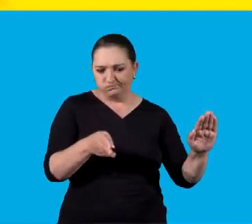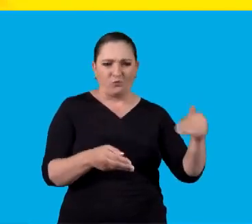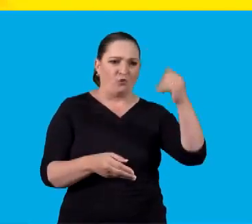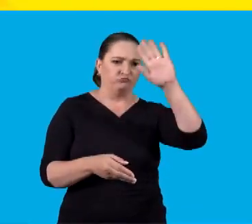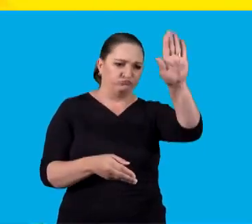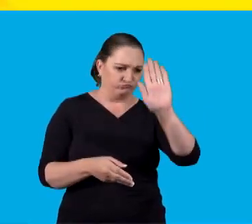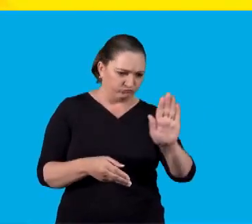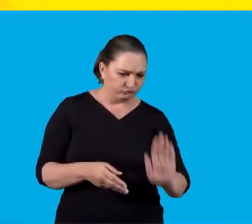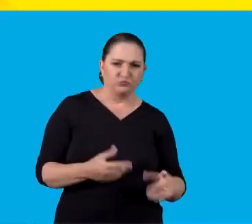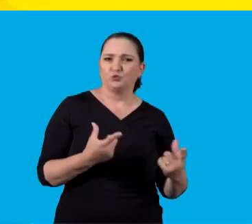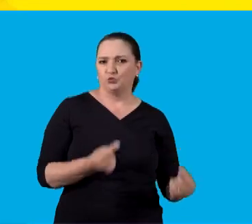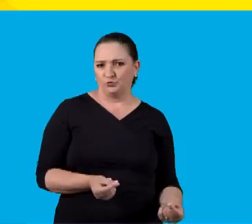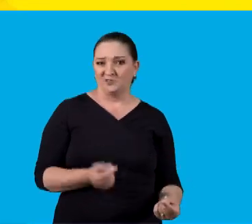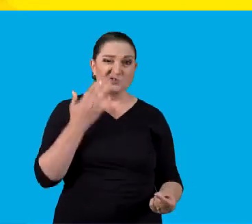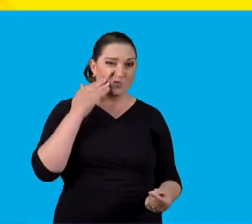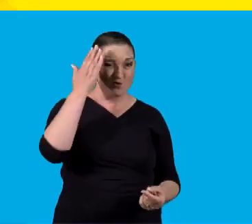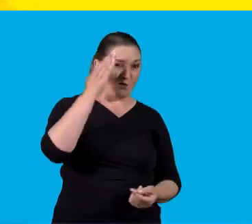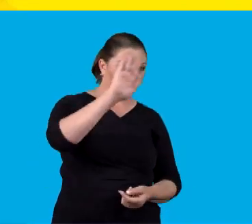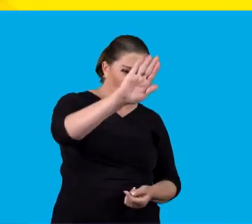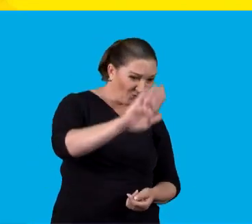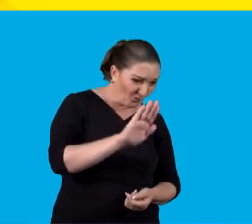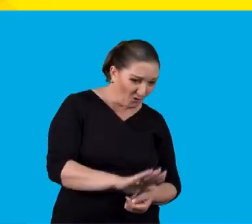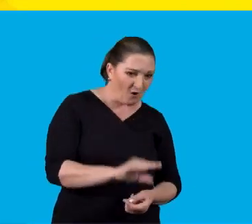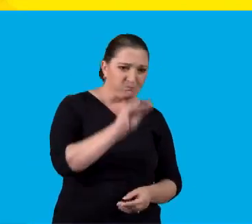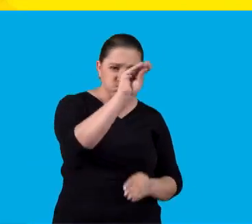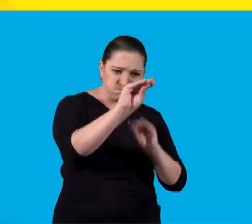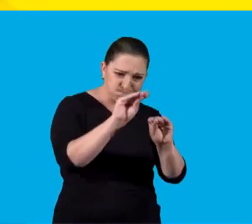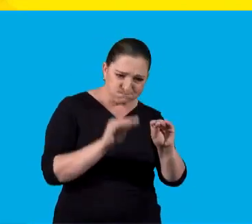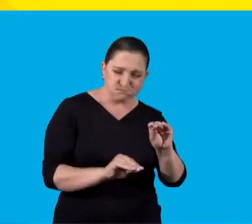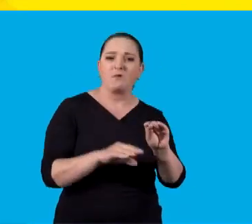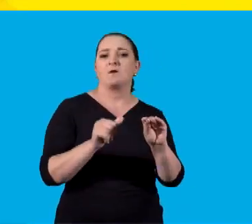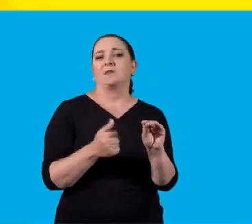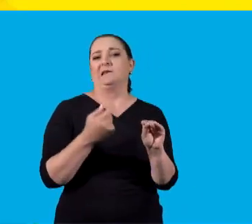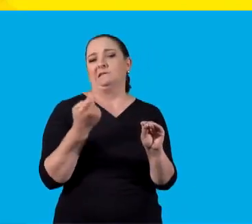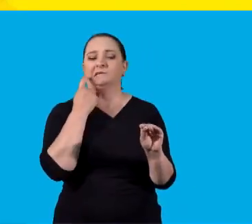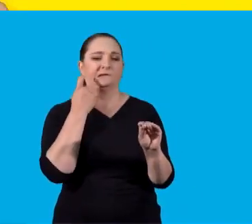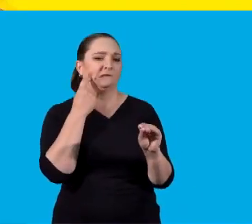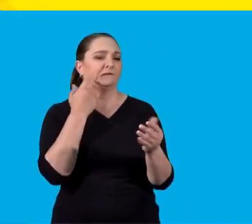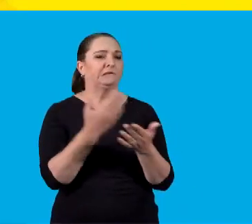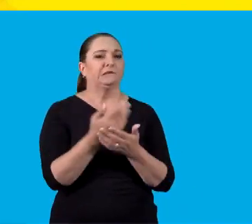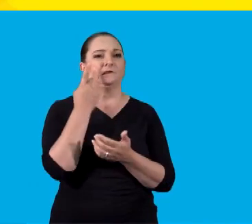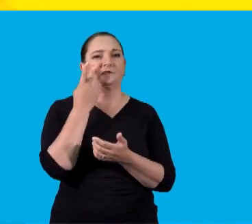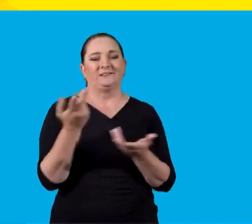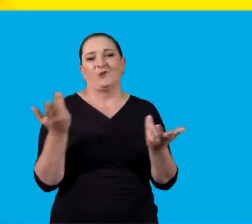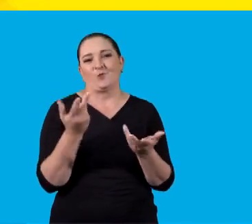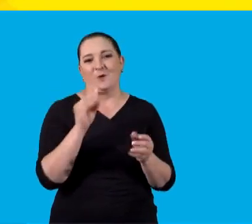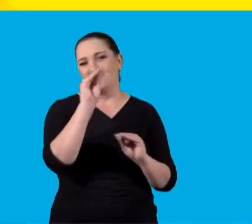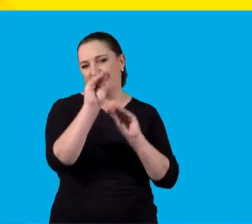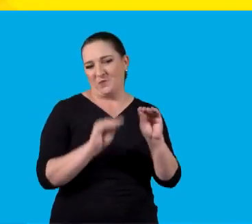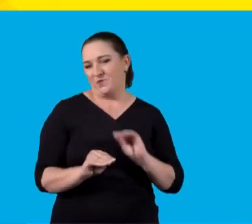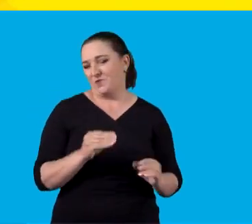your entire cash flow statement. Once you know your format, misplacement of items becomes a thing of the